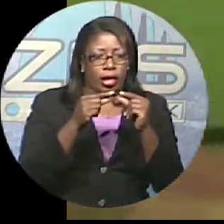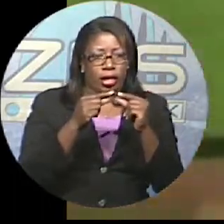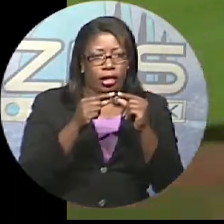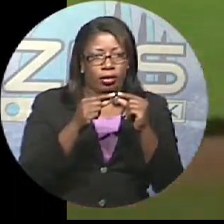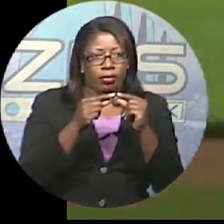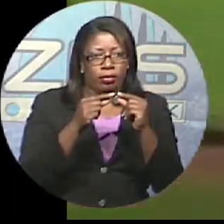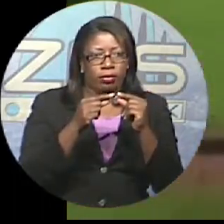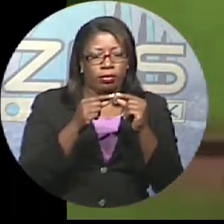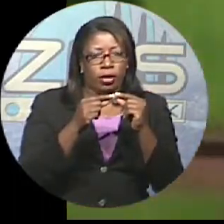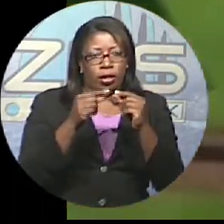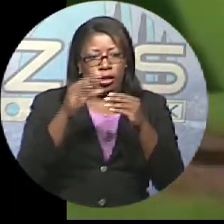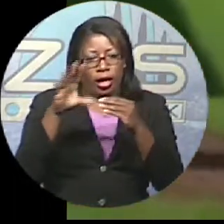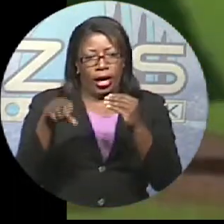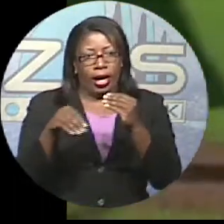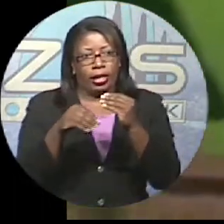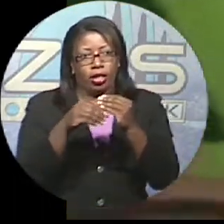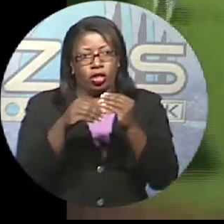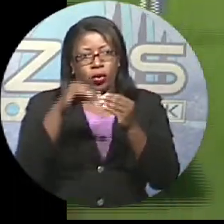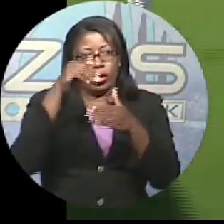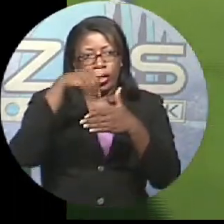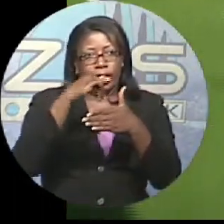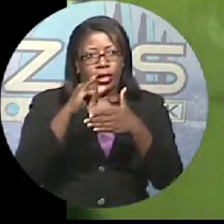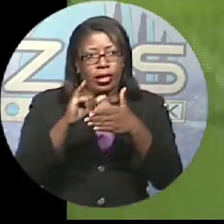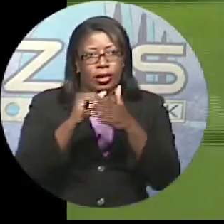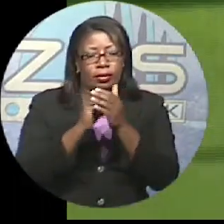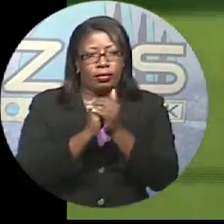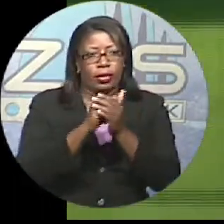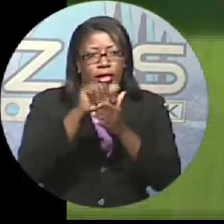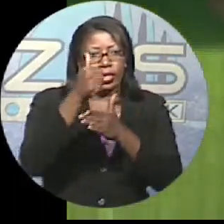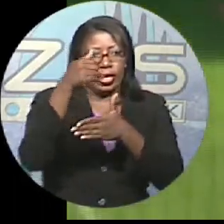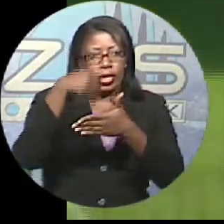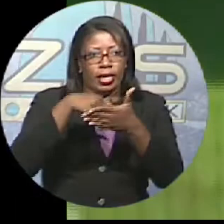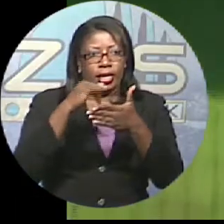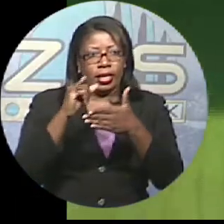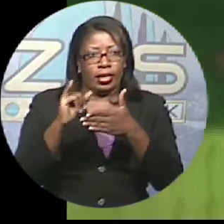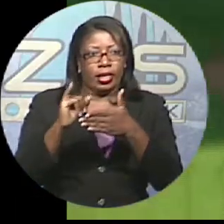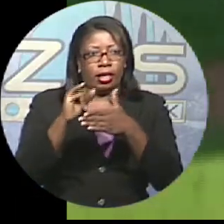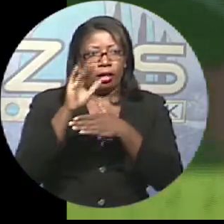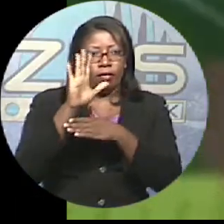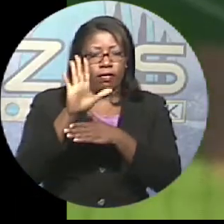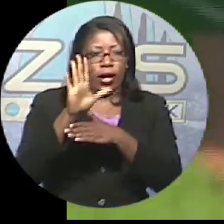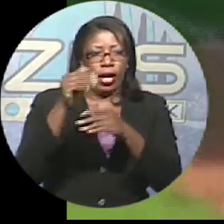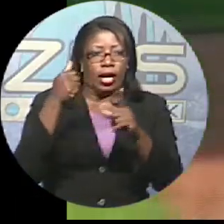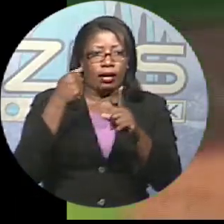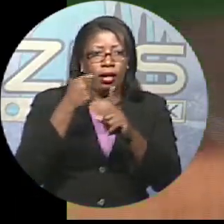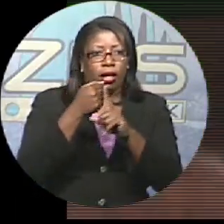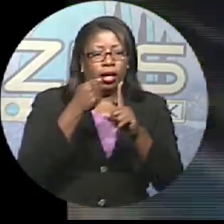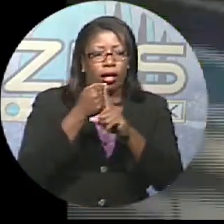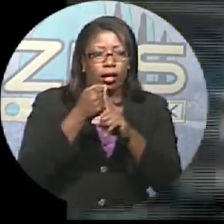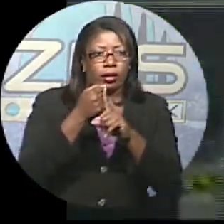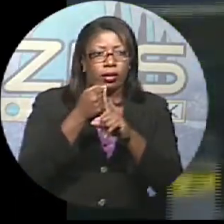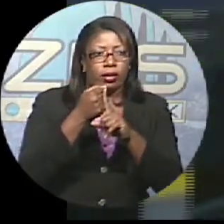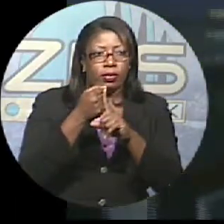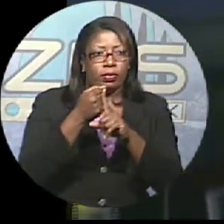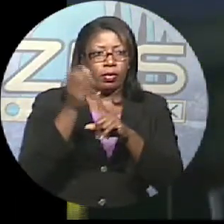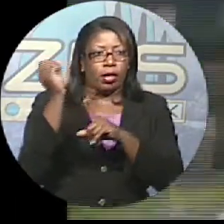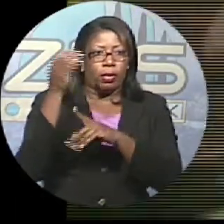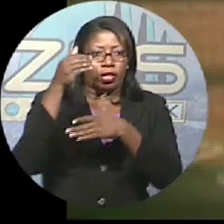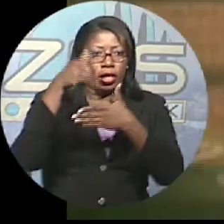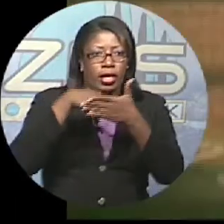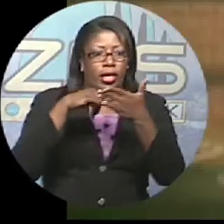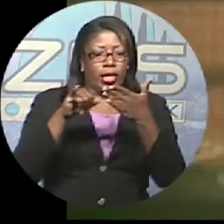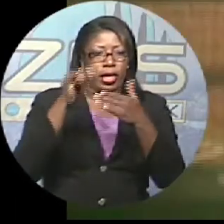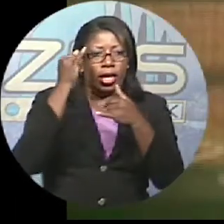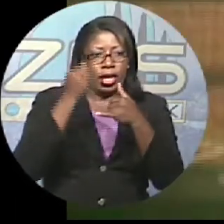them. Eric Bauer gets out of a jam. 10 innings of relief, 5-hit ball. Guy pitched an inning in their